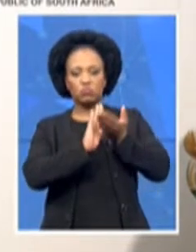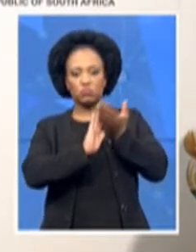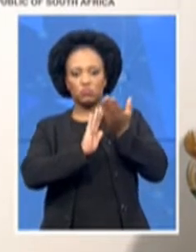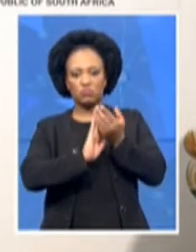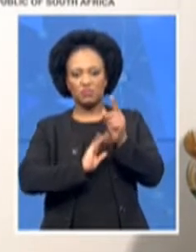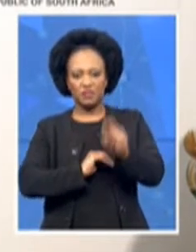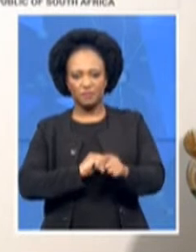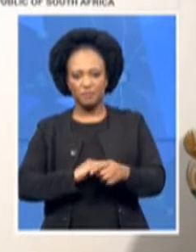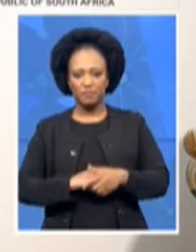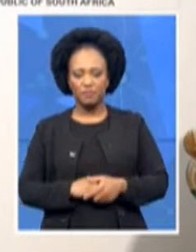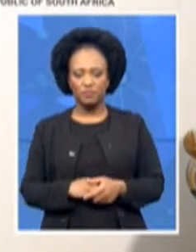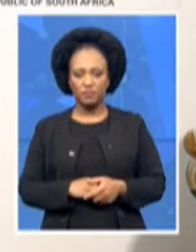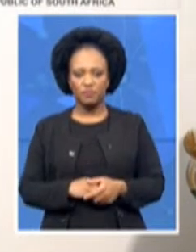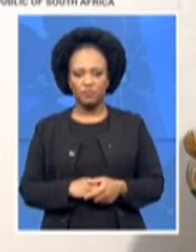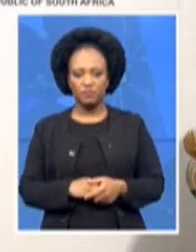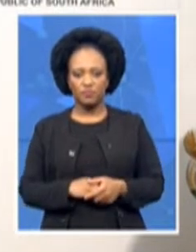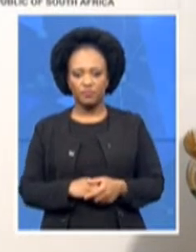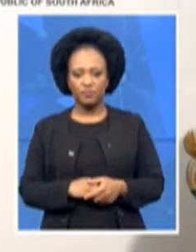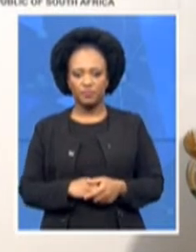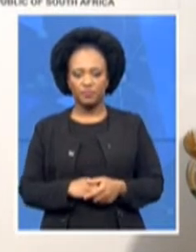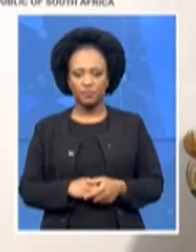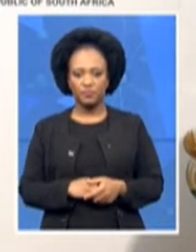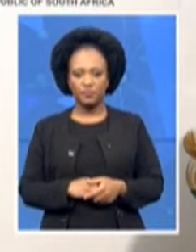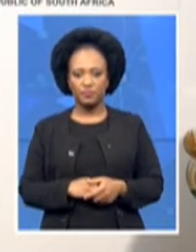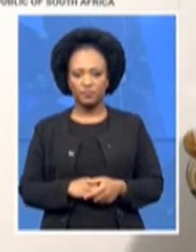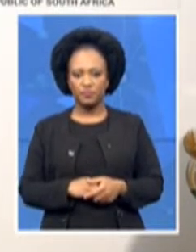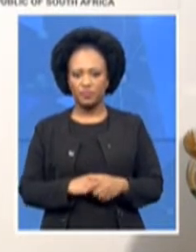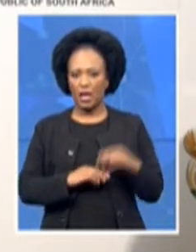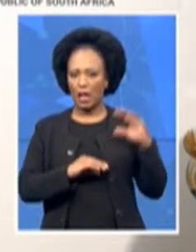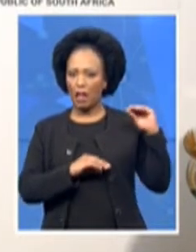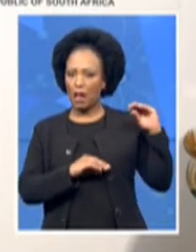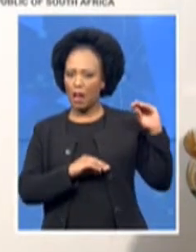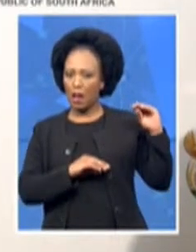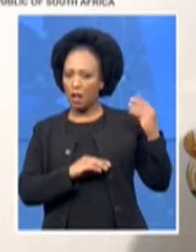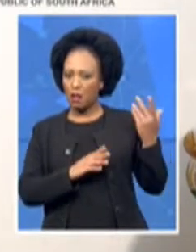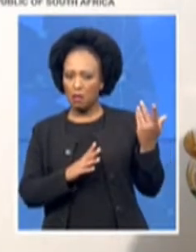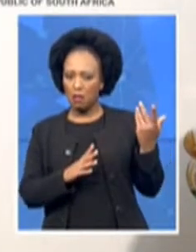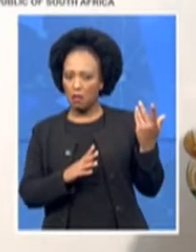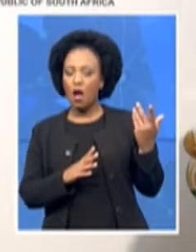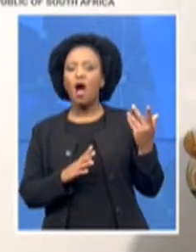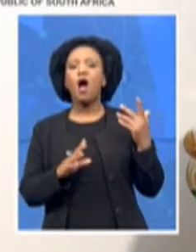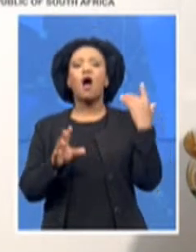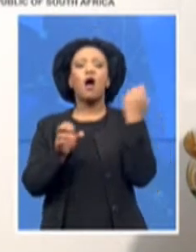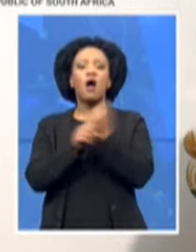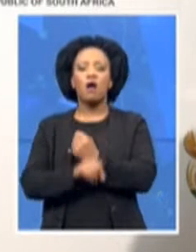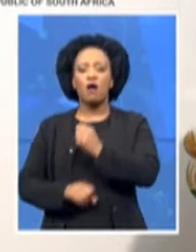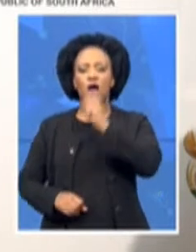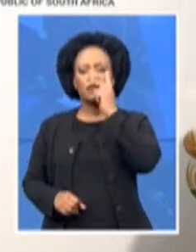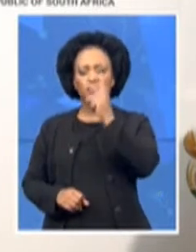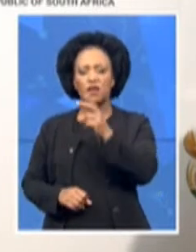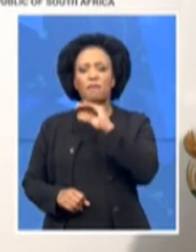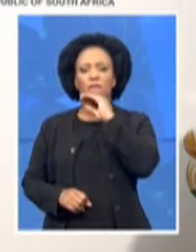between individuals and vaccinations. Oh, I see. Oh, you mean the jabs which have been given, that will be.